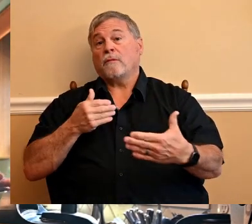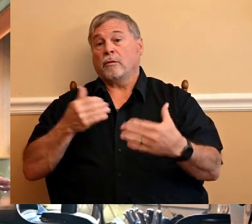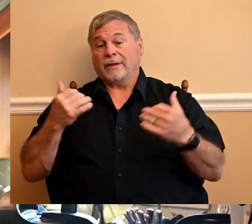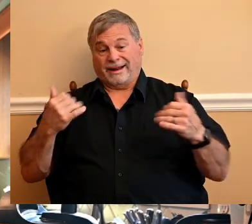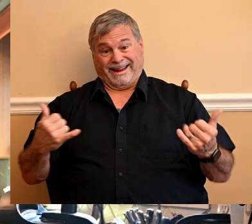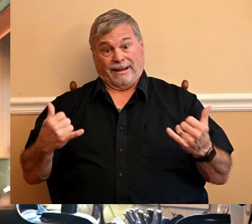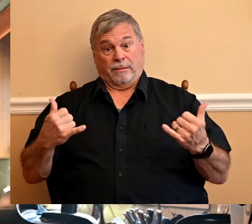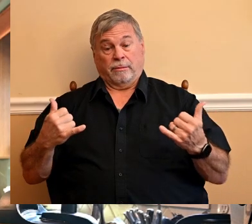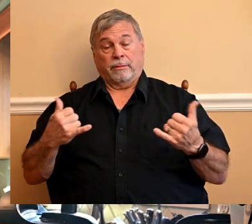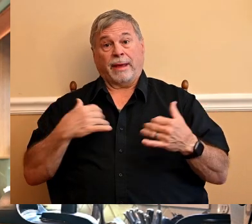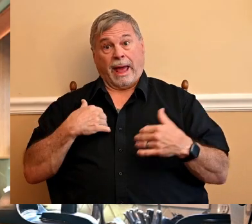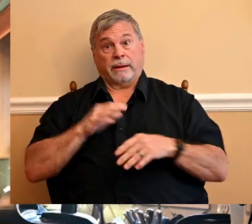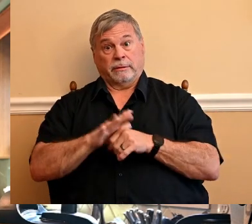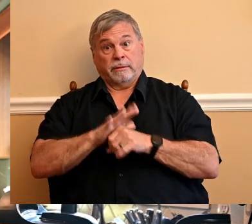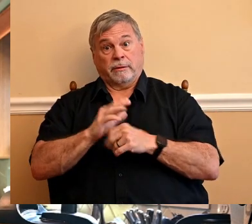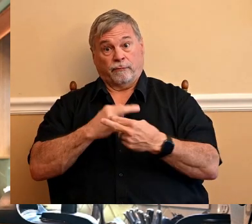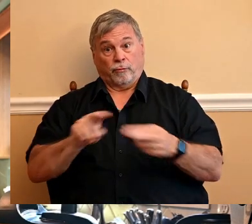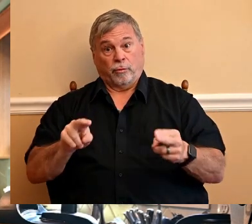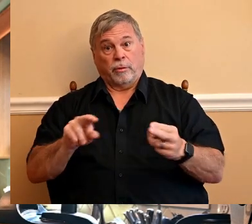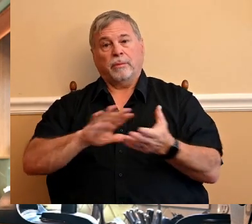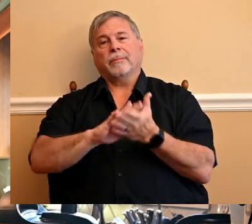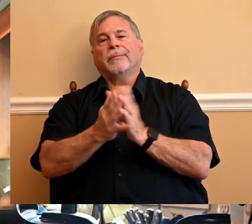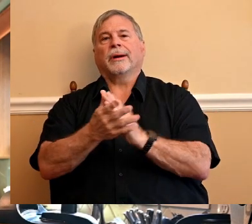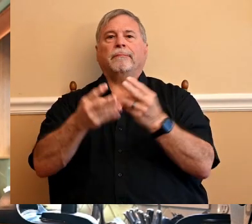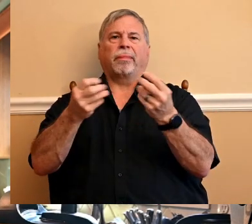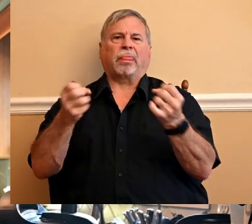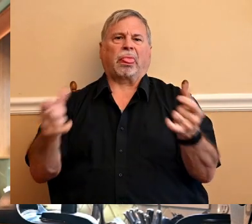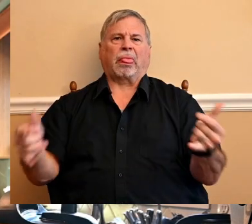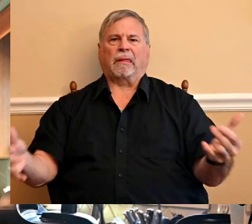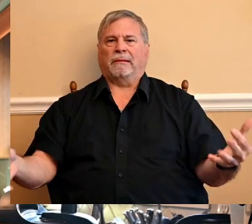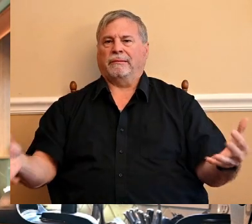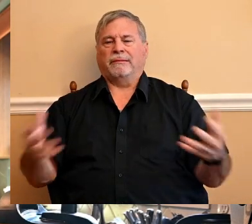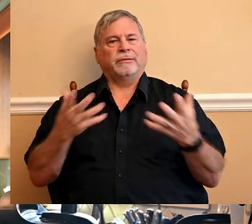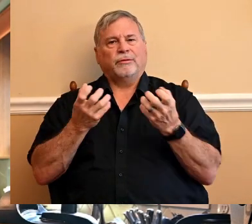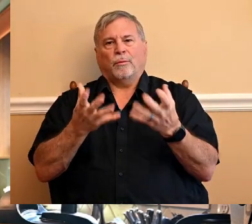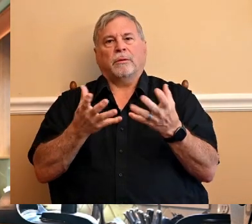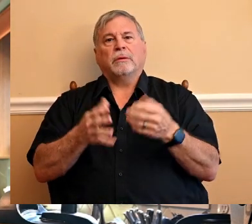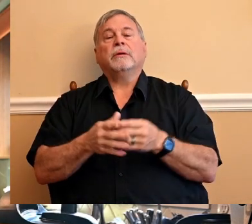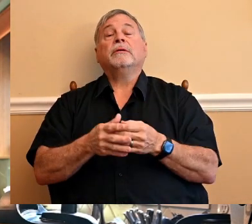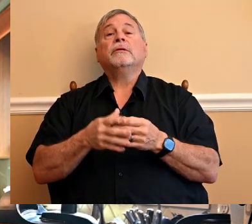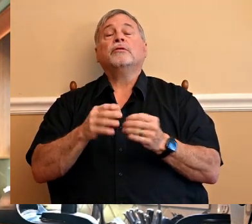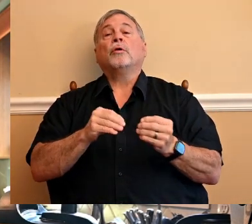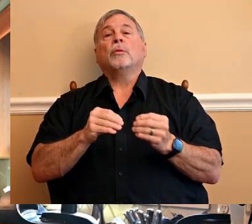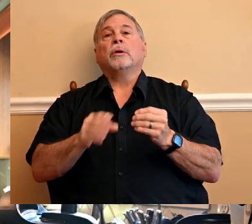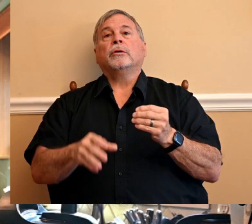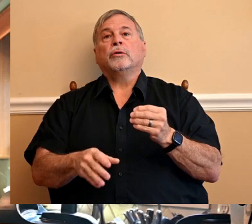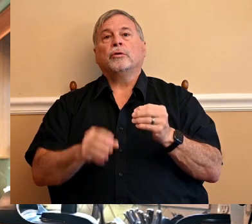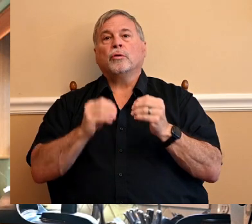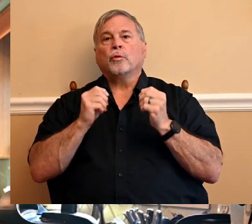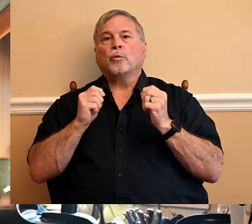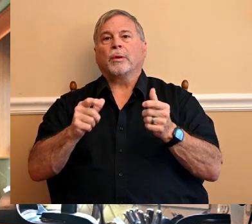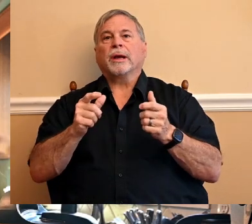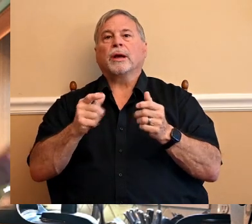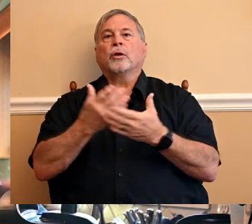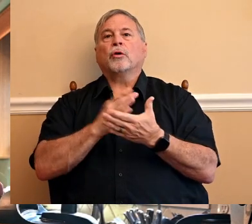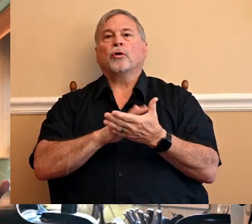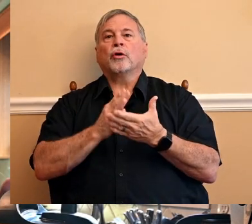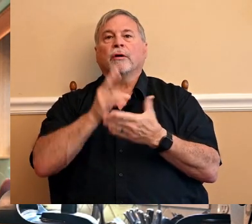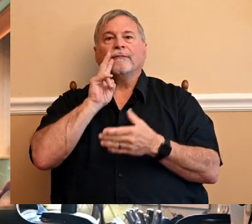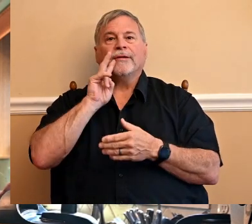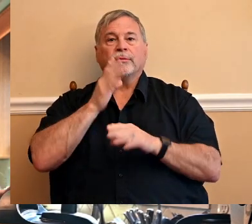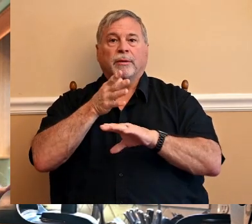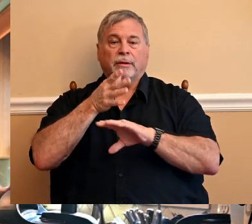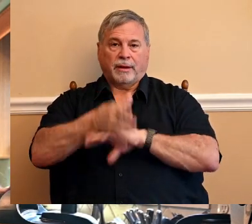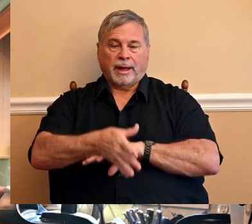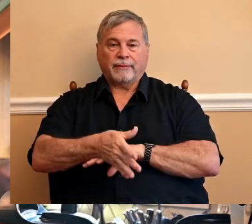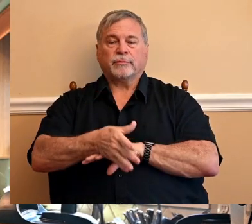room, they would become mush. And you don't want that. So what we're going to do is we're going to do a very quick cook of the vegetables in the broth